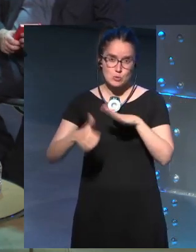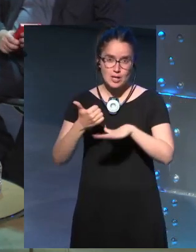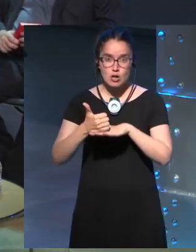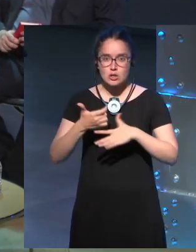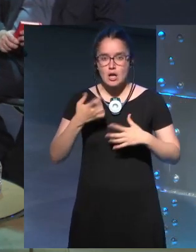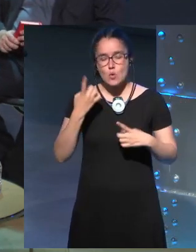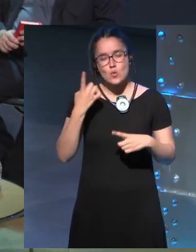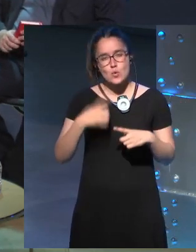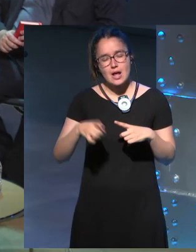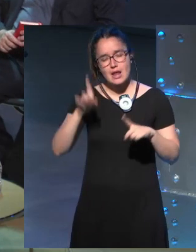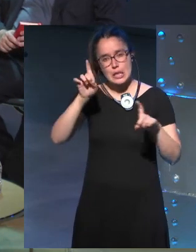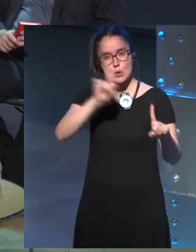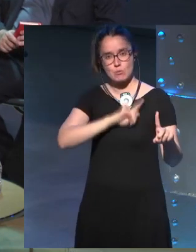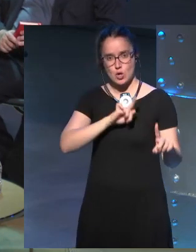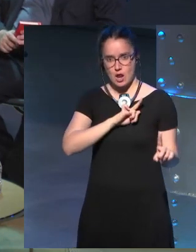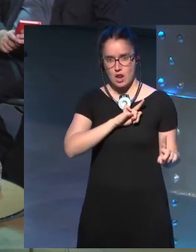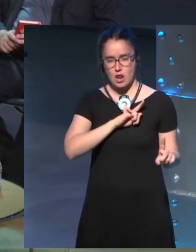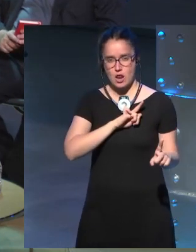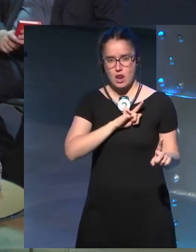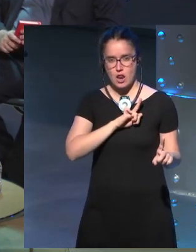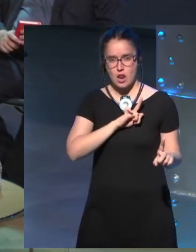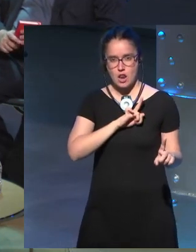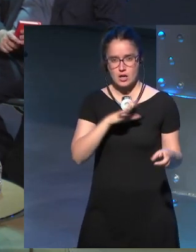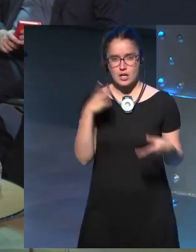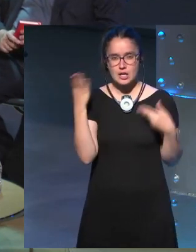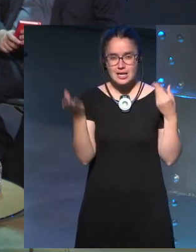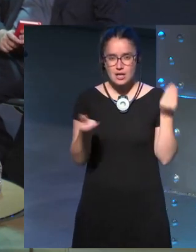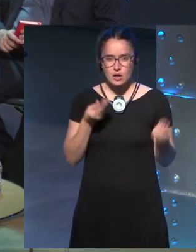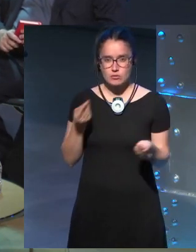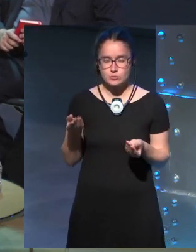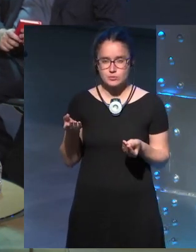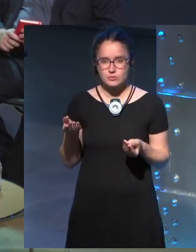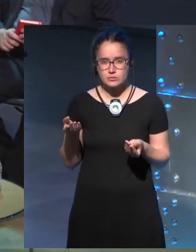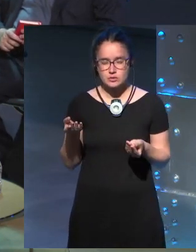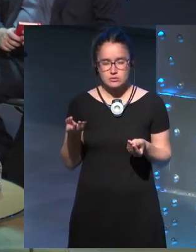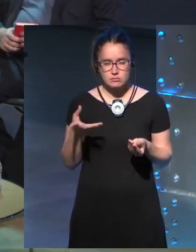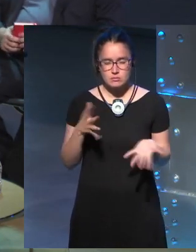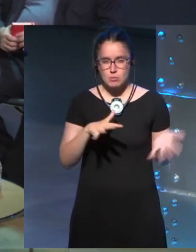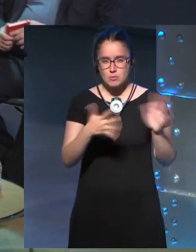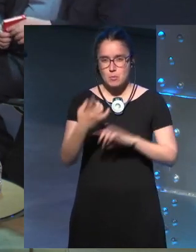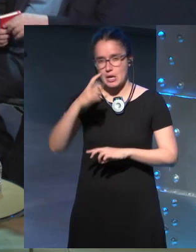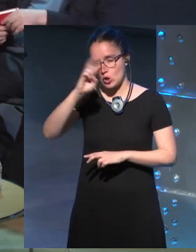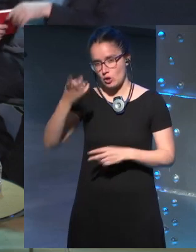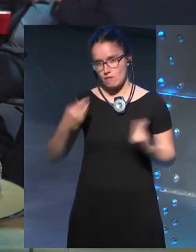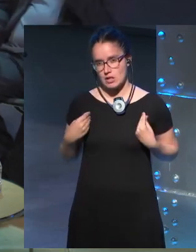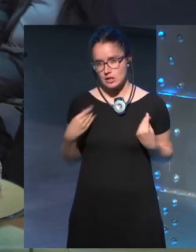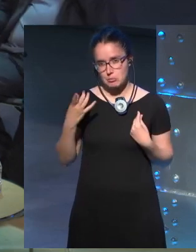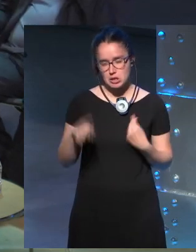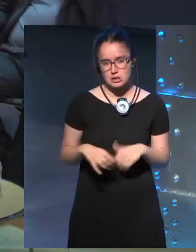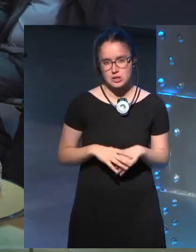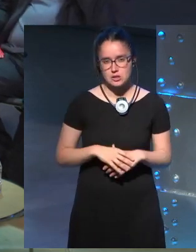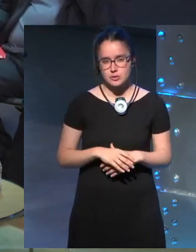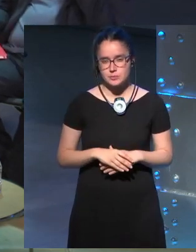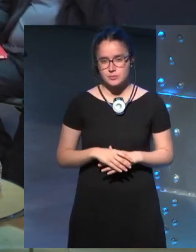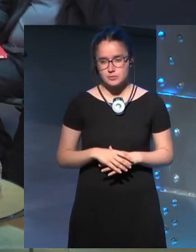in that, I think, which is not something which is reflected in other areas of our life. And so, the